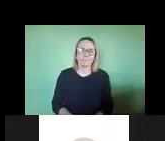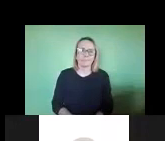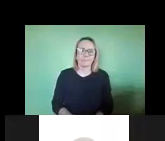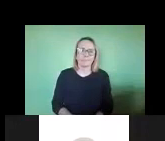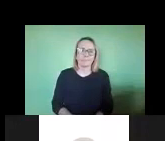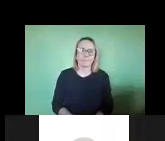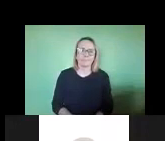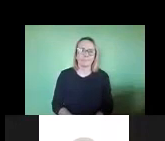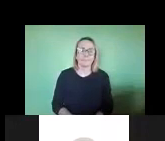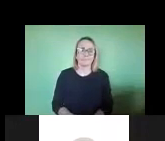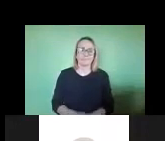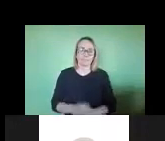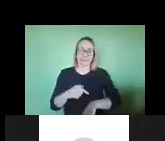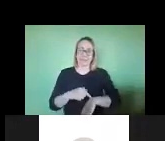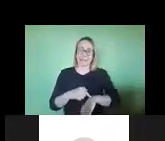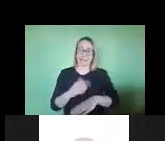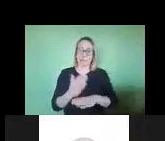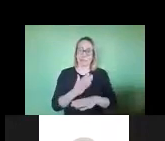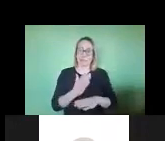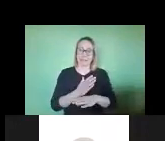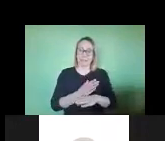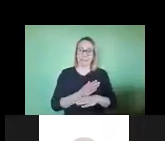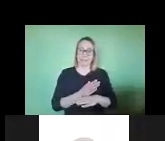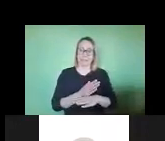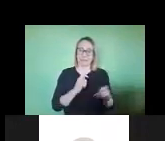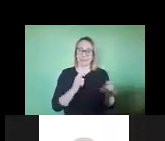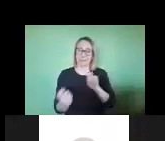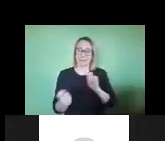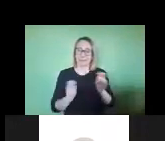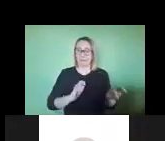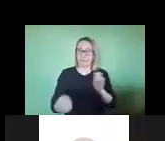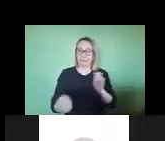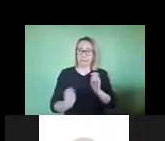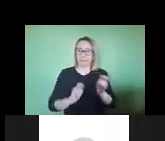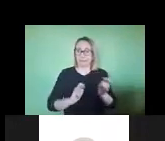We varied the times of activities to allow people to engage in other